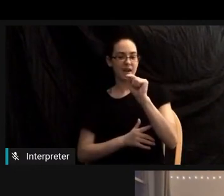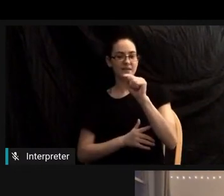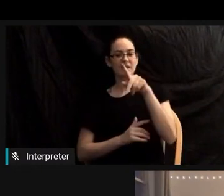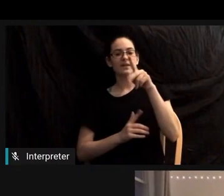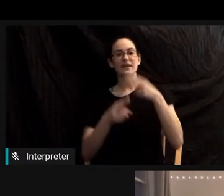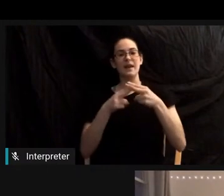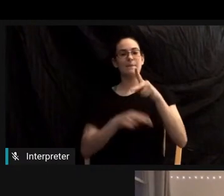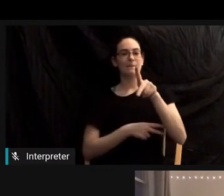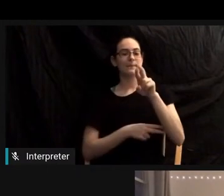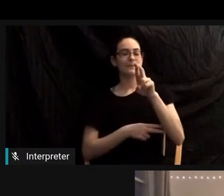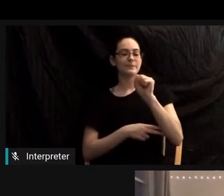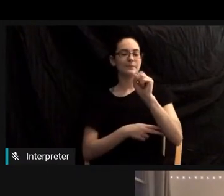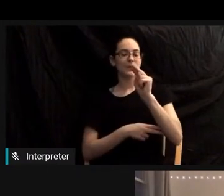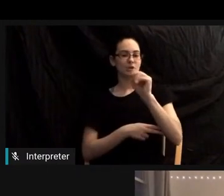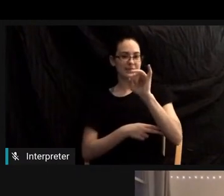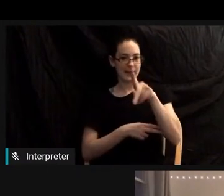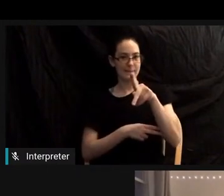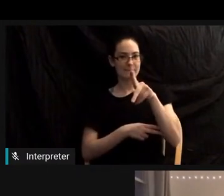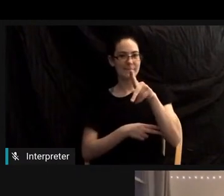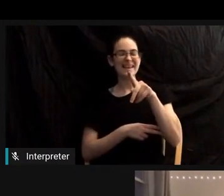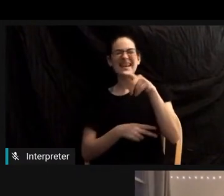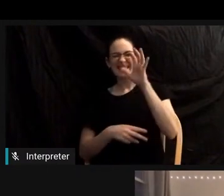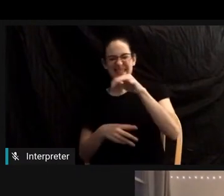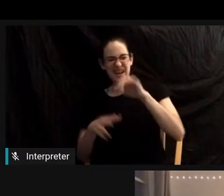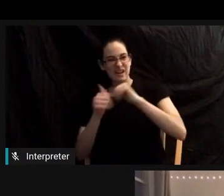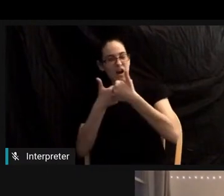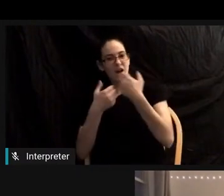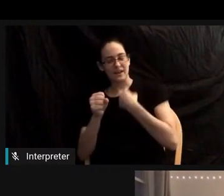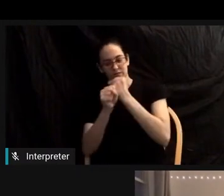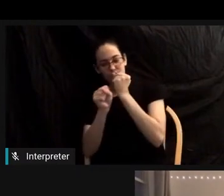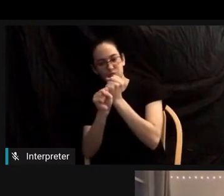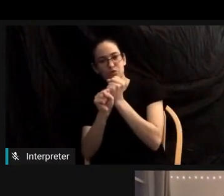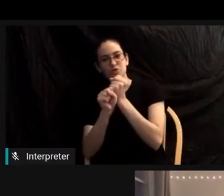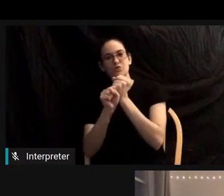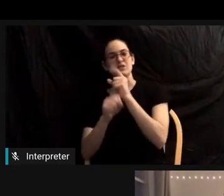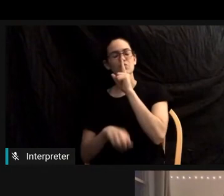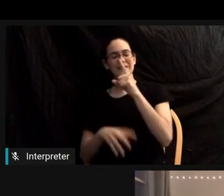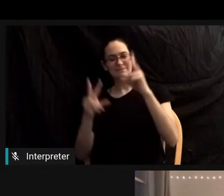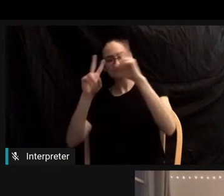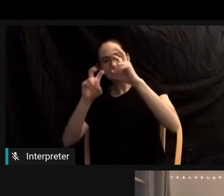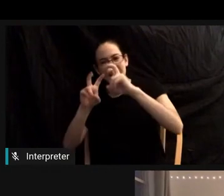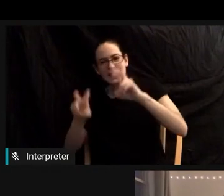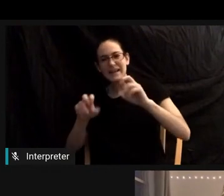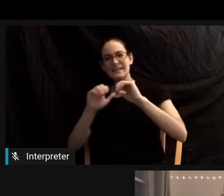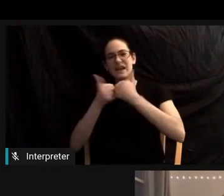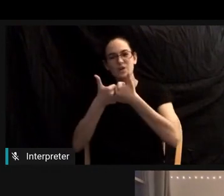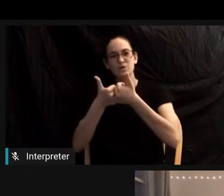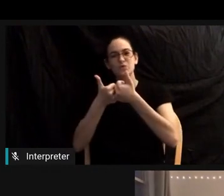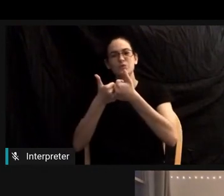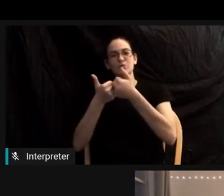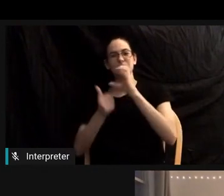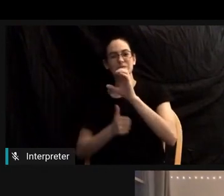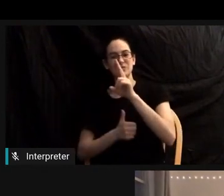flex producing skills. This is how I can actually dig into what it means to curate